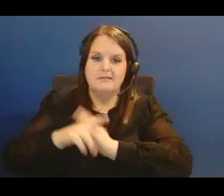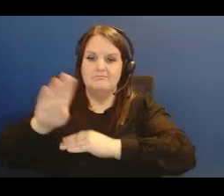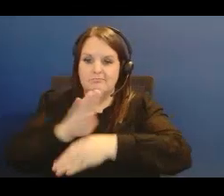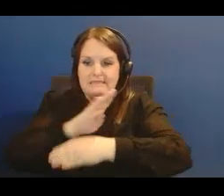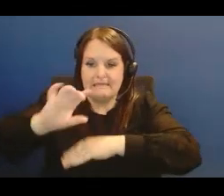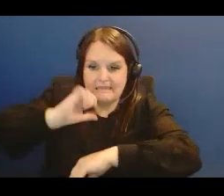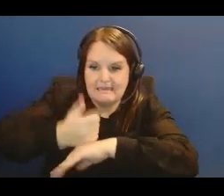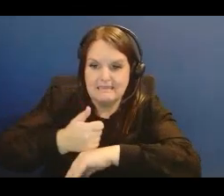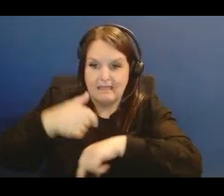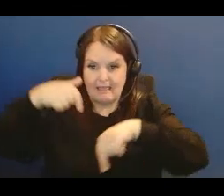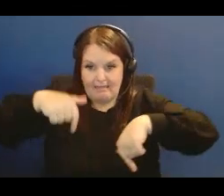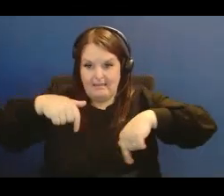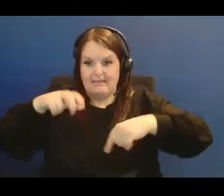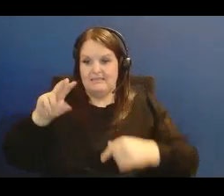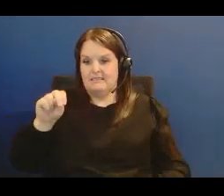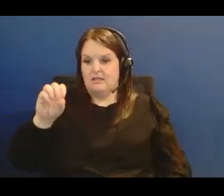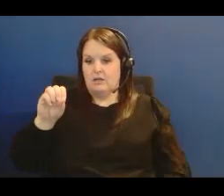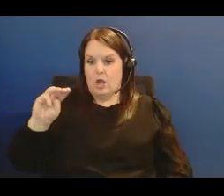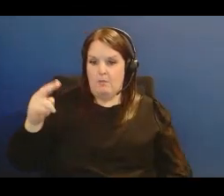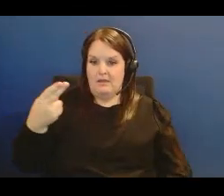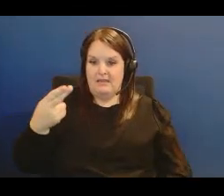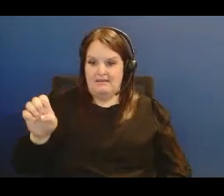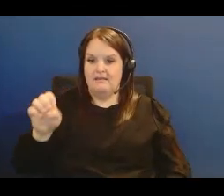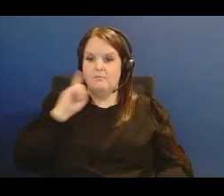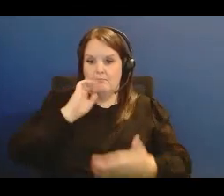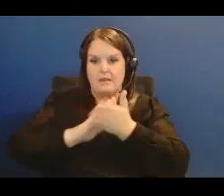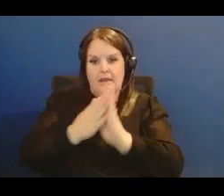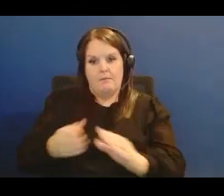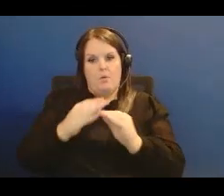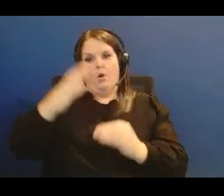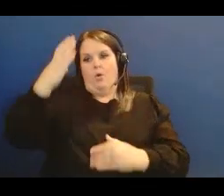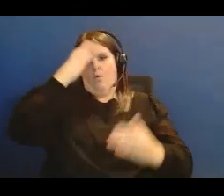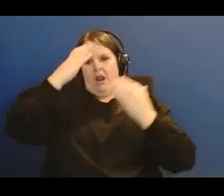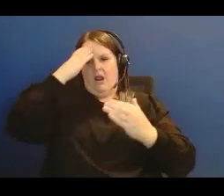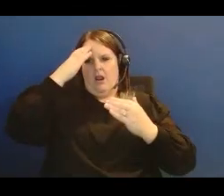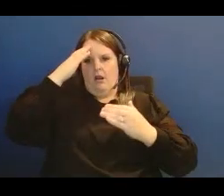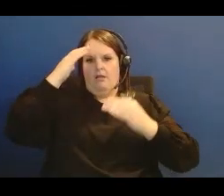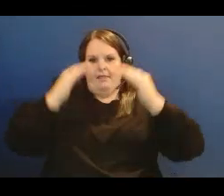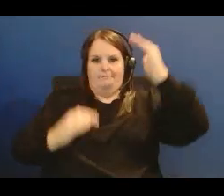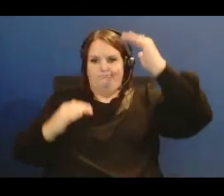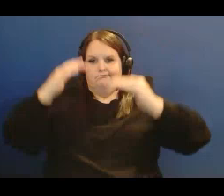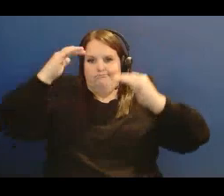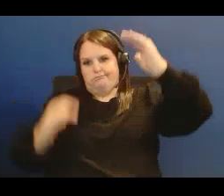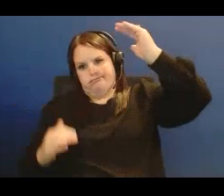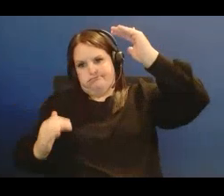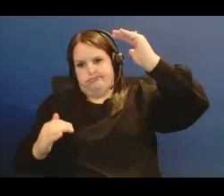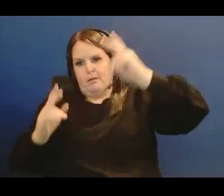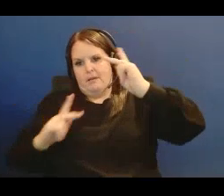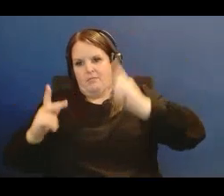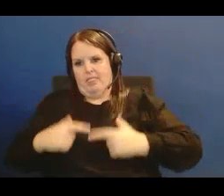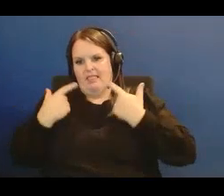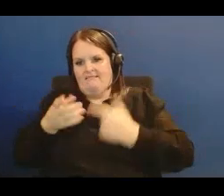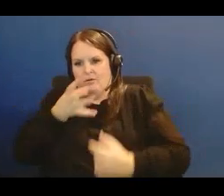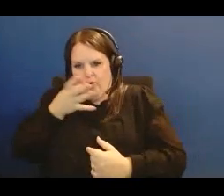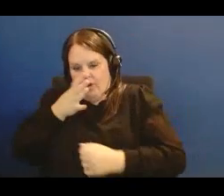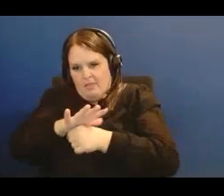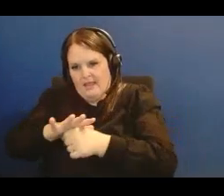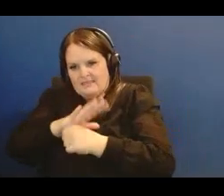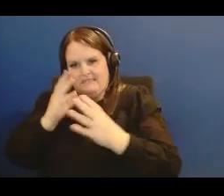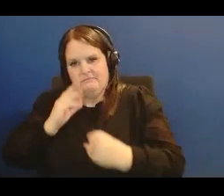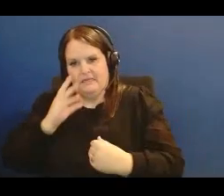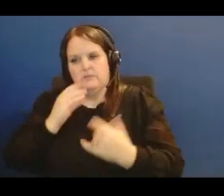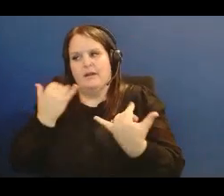our own here with NOMHE are becoming increasingly aware of disparities that residents of these areas may experience and are